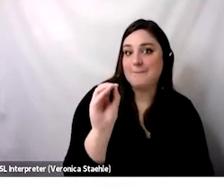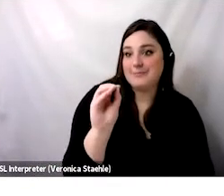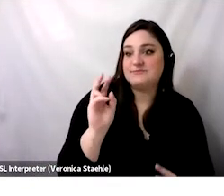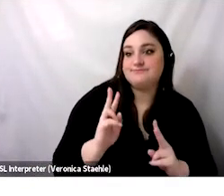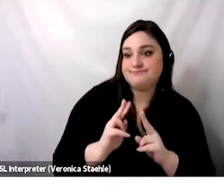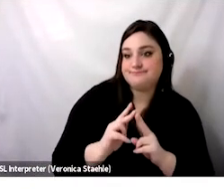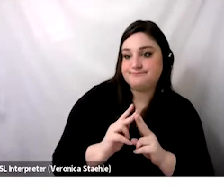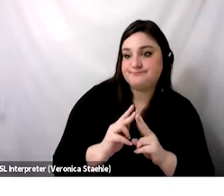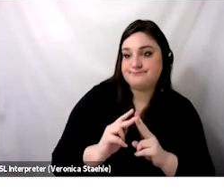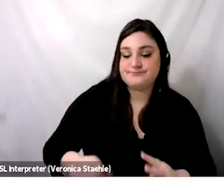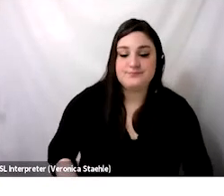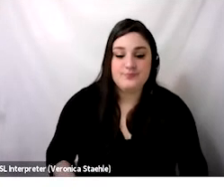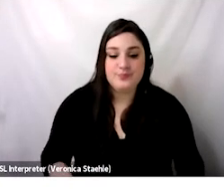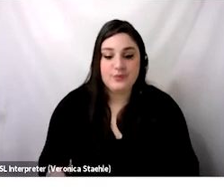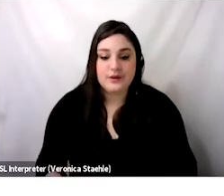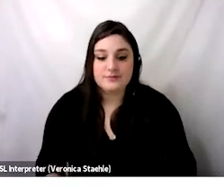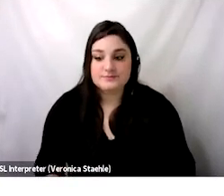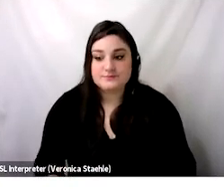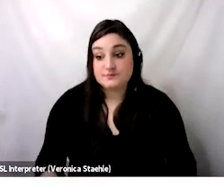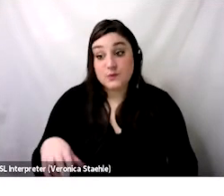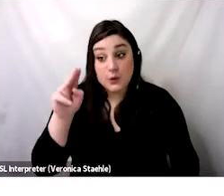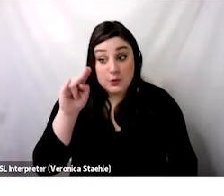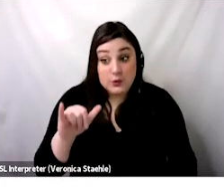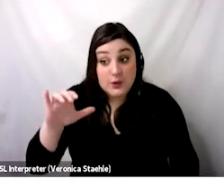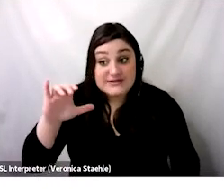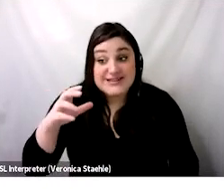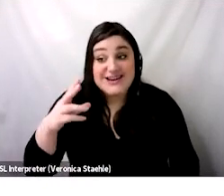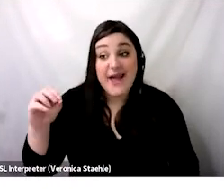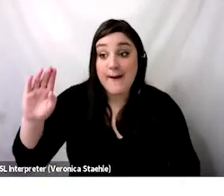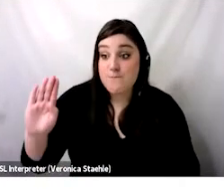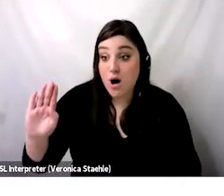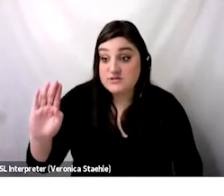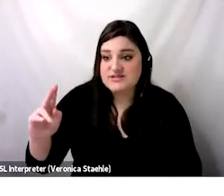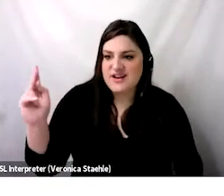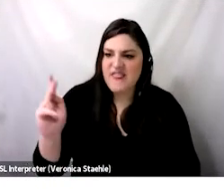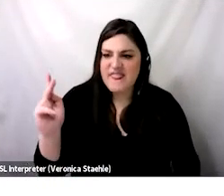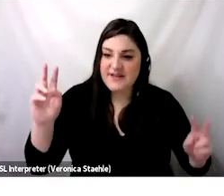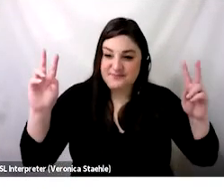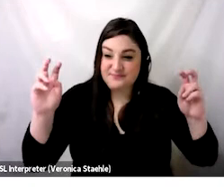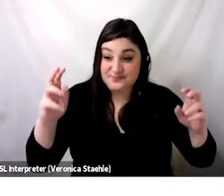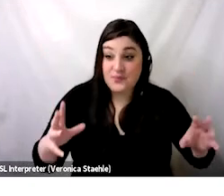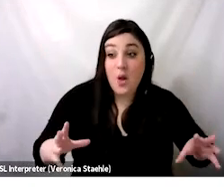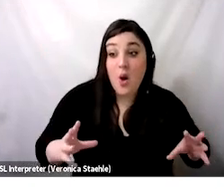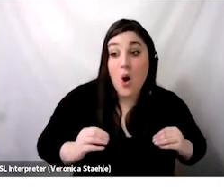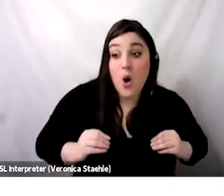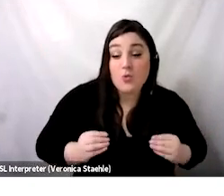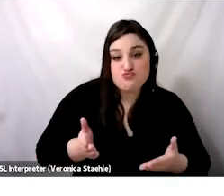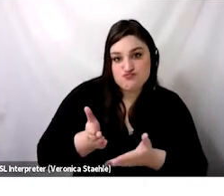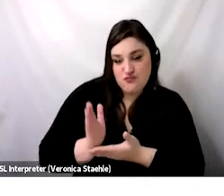New York City, along with Boston, owning the rights, the